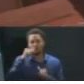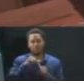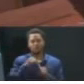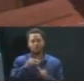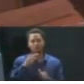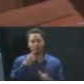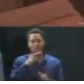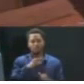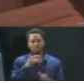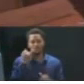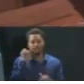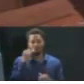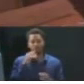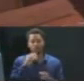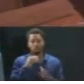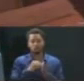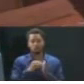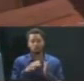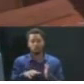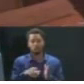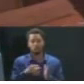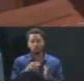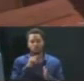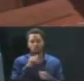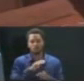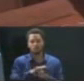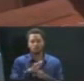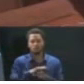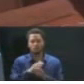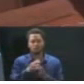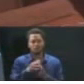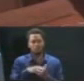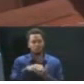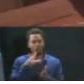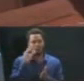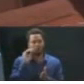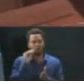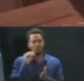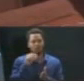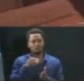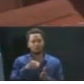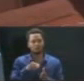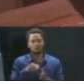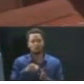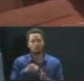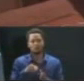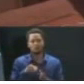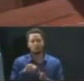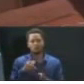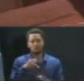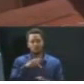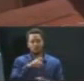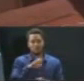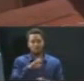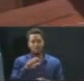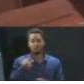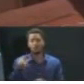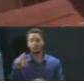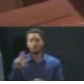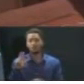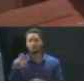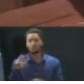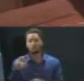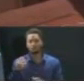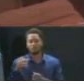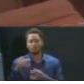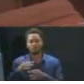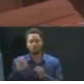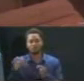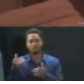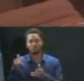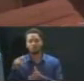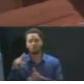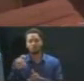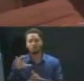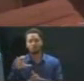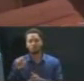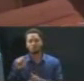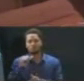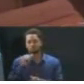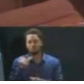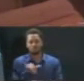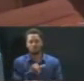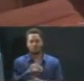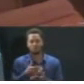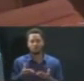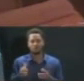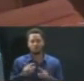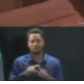more class time instead. PE and recess are not the same thing. Fun learning projects are disappearing from our schools because they